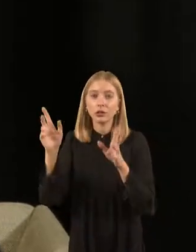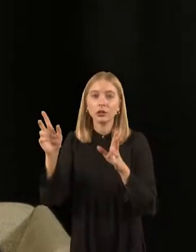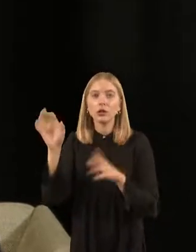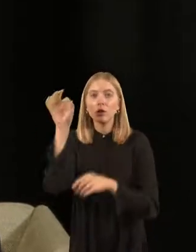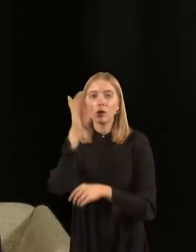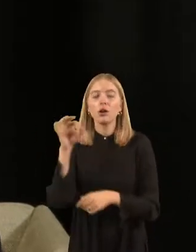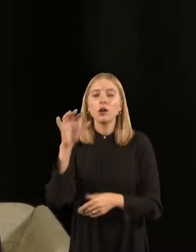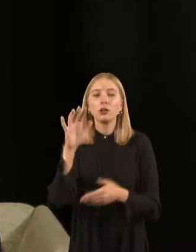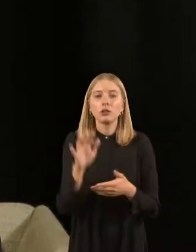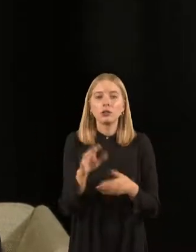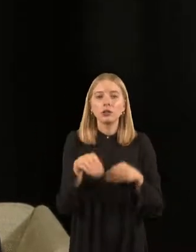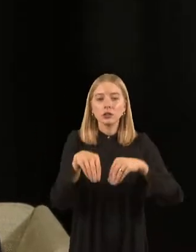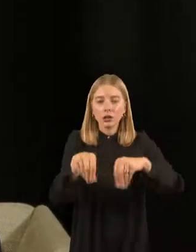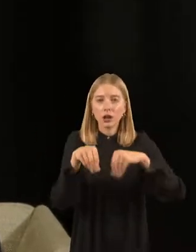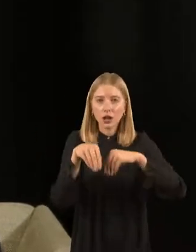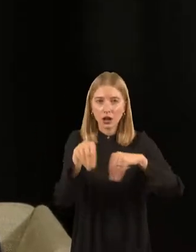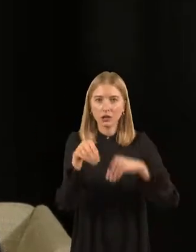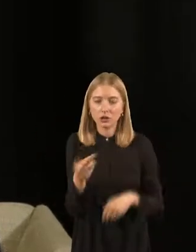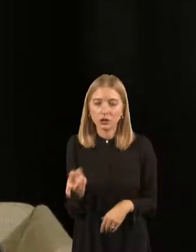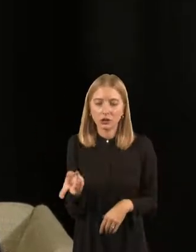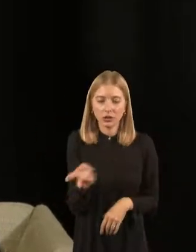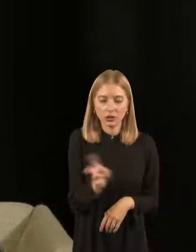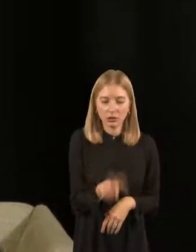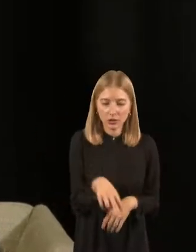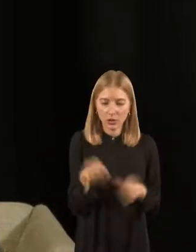the Ministry of Economy.